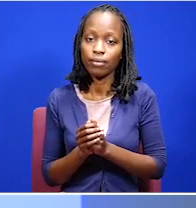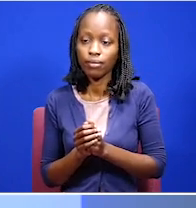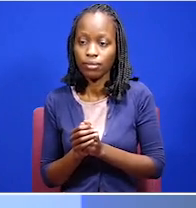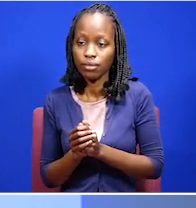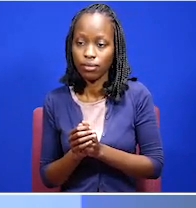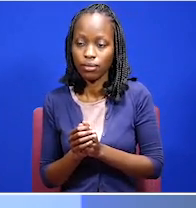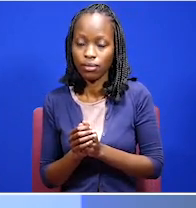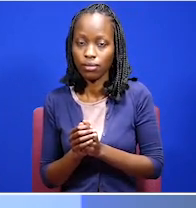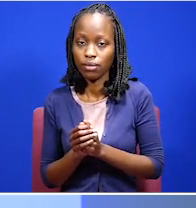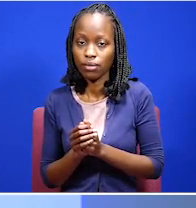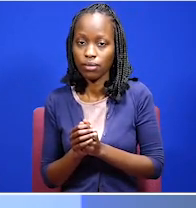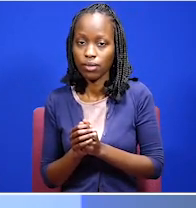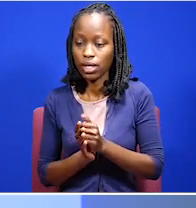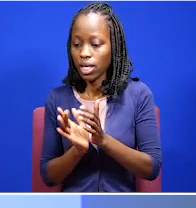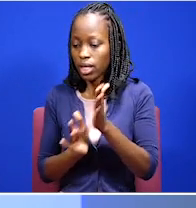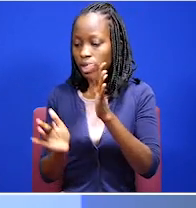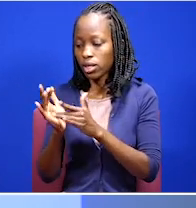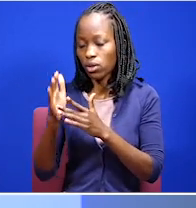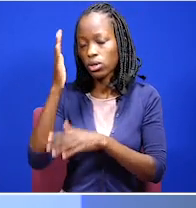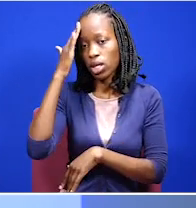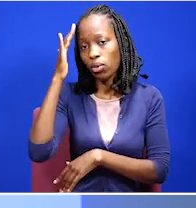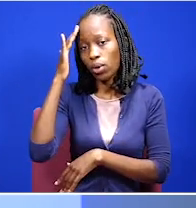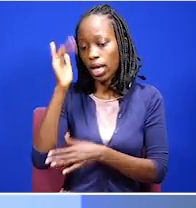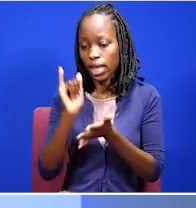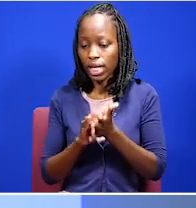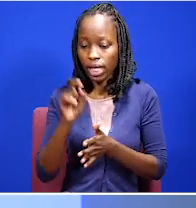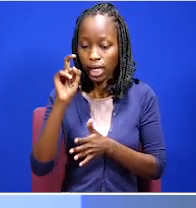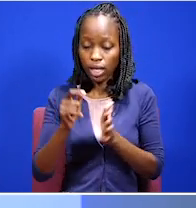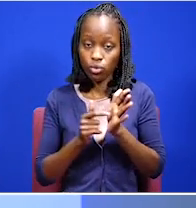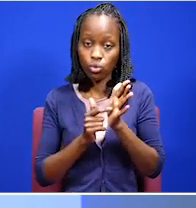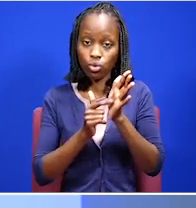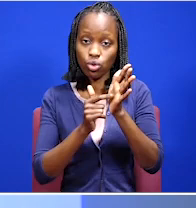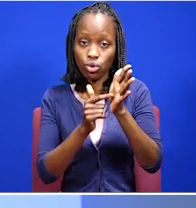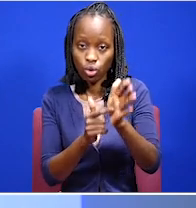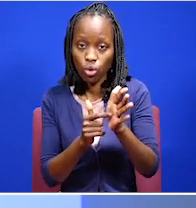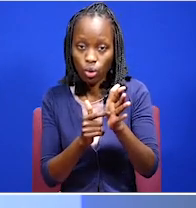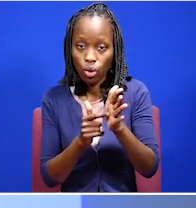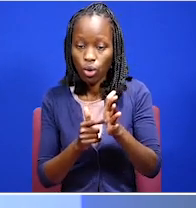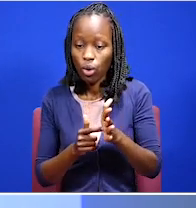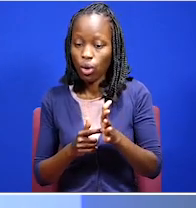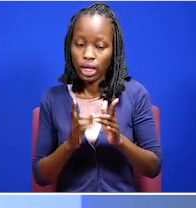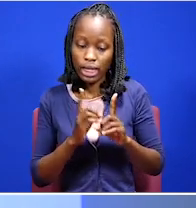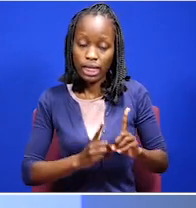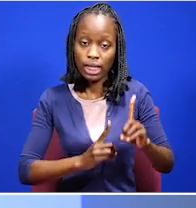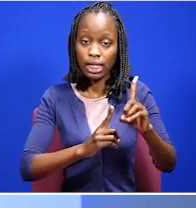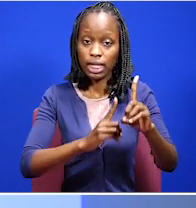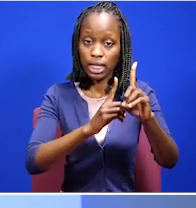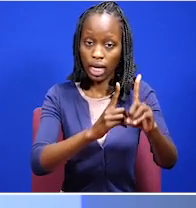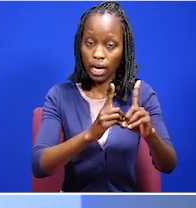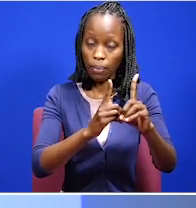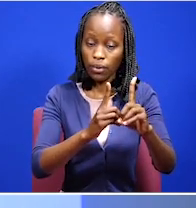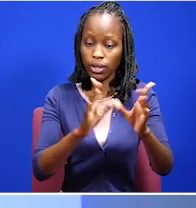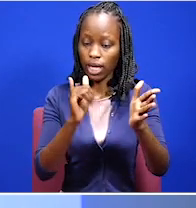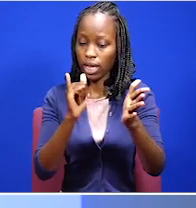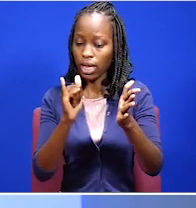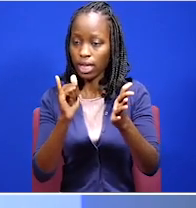The hour of break it or don't break it. He realized, I have to show these guys, I have to show